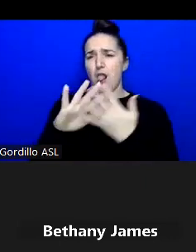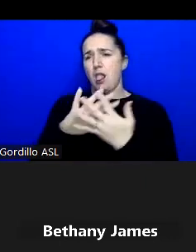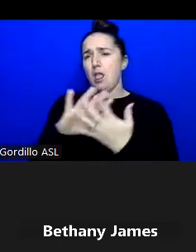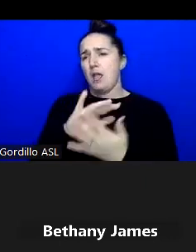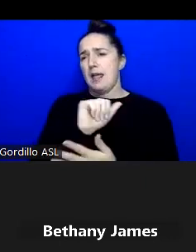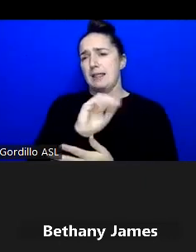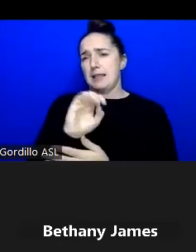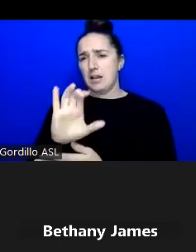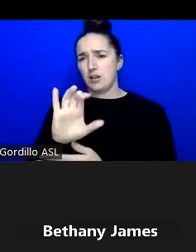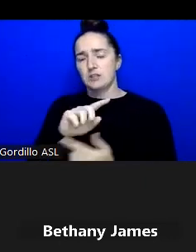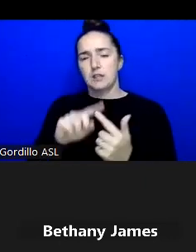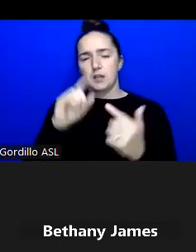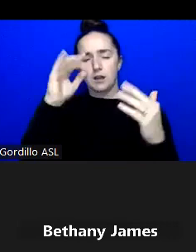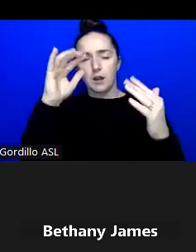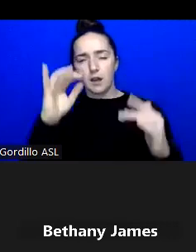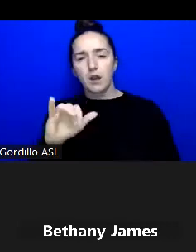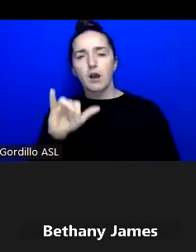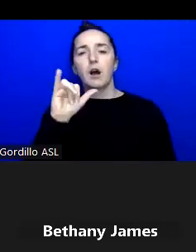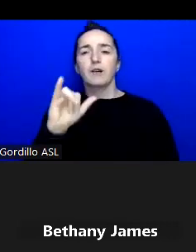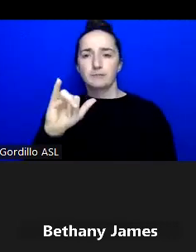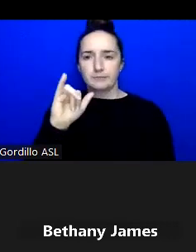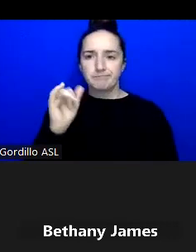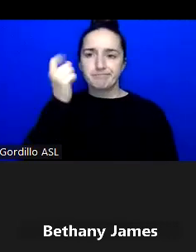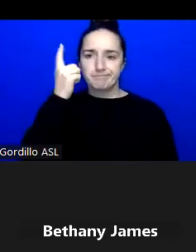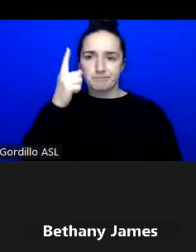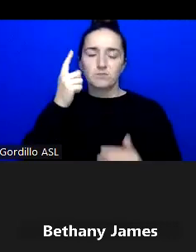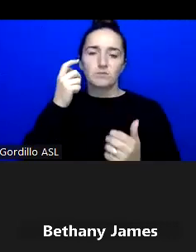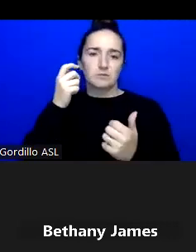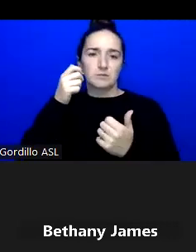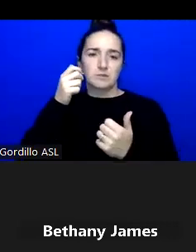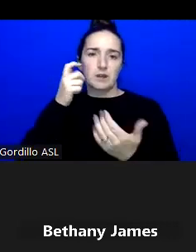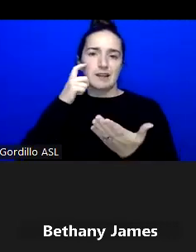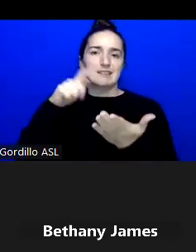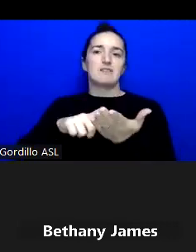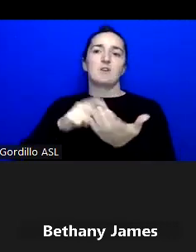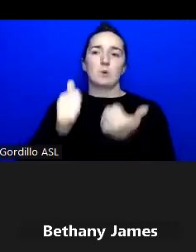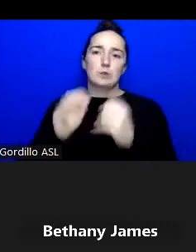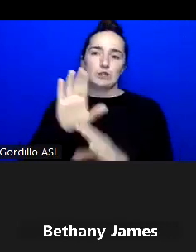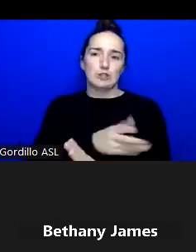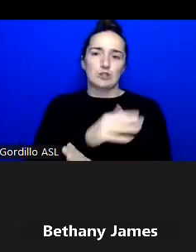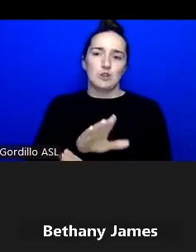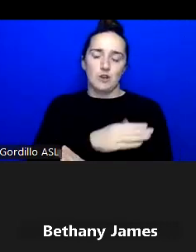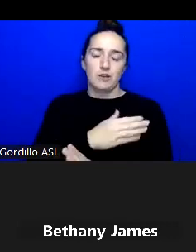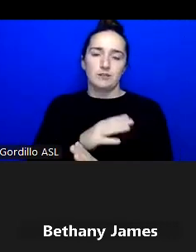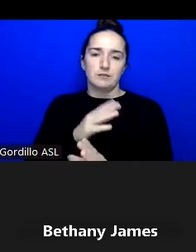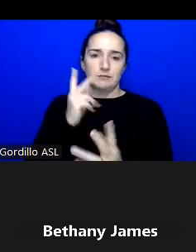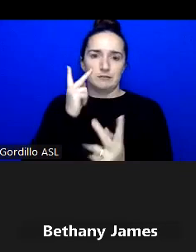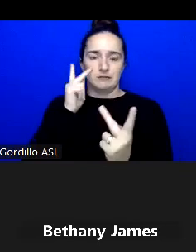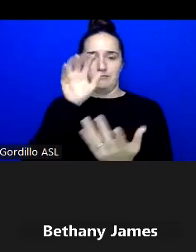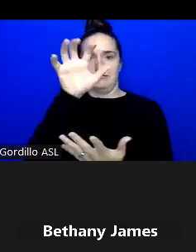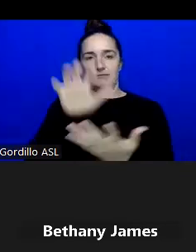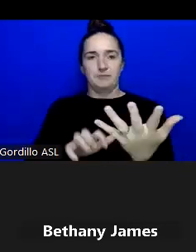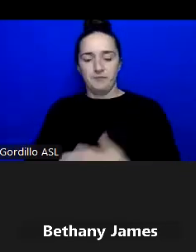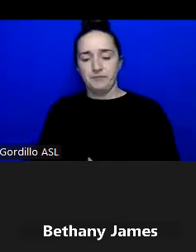eventually you start to get a better idea of what it is. But I think that simulator can be very helpful for family and friends, maybe